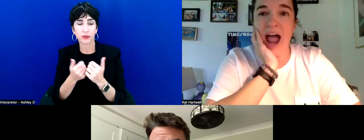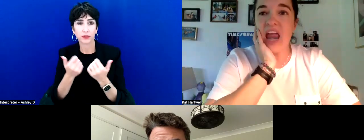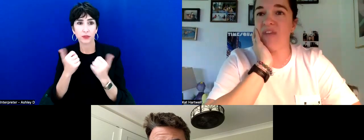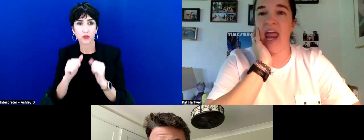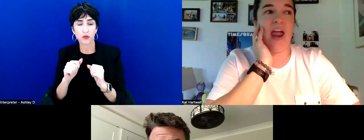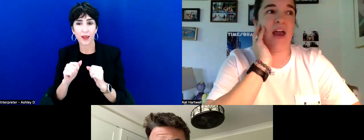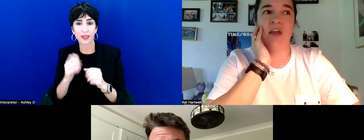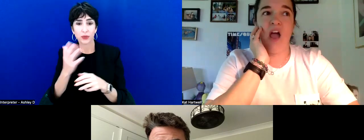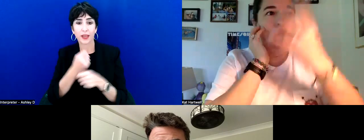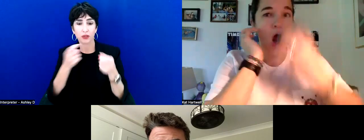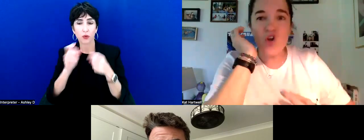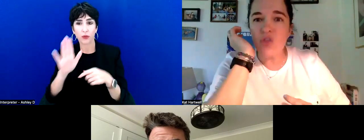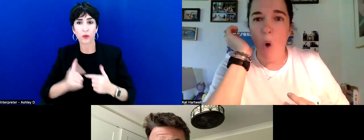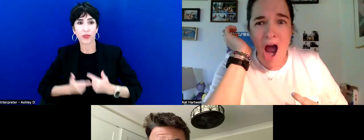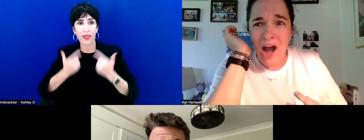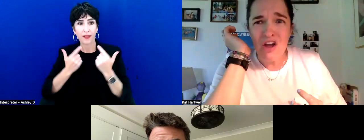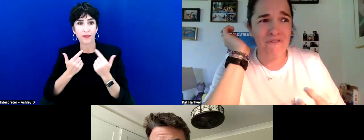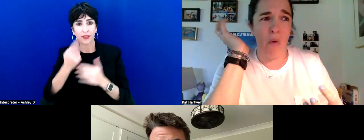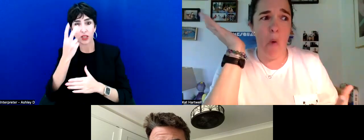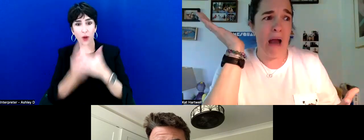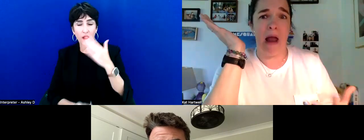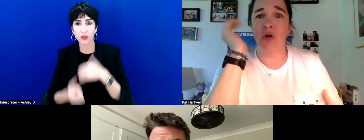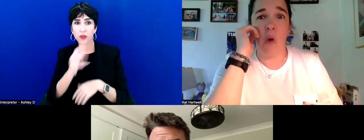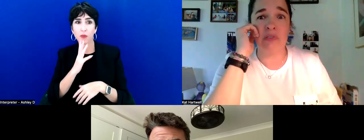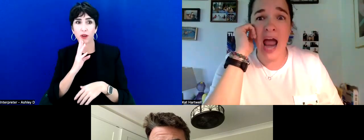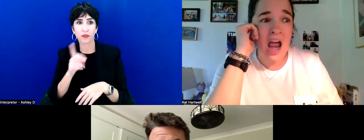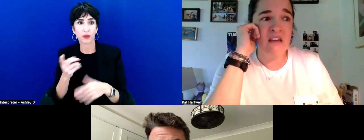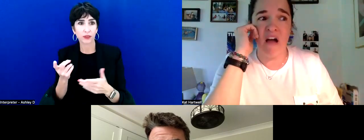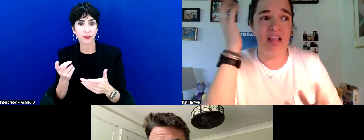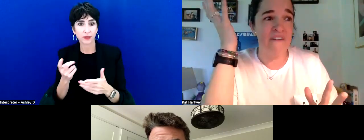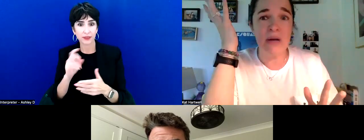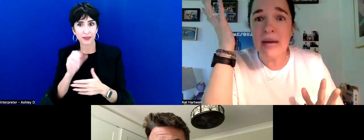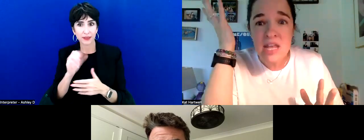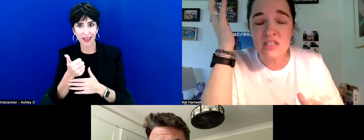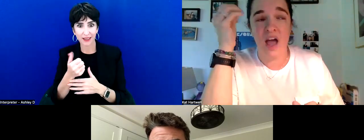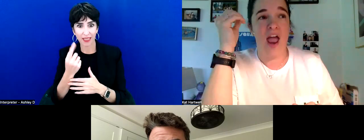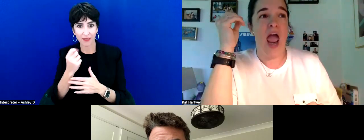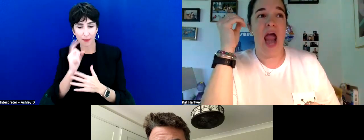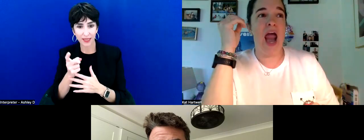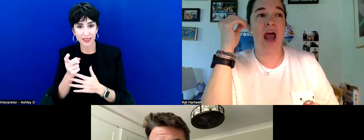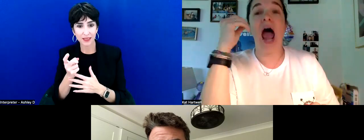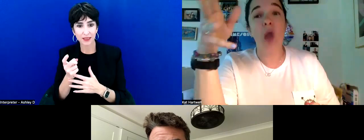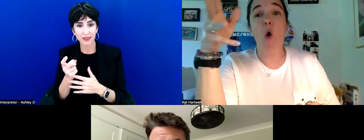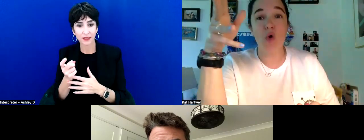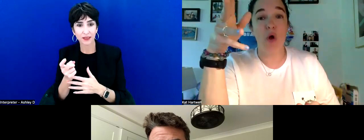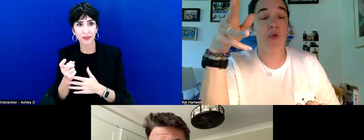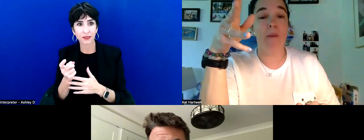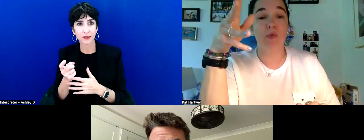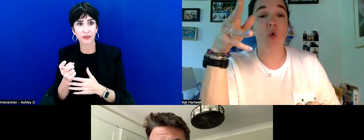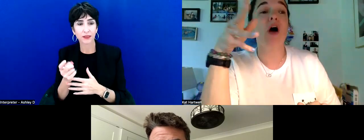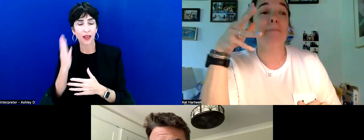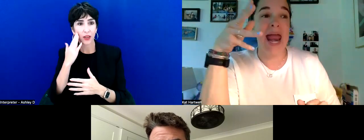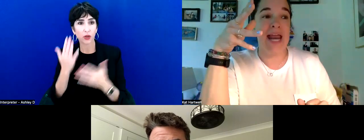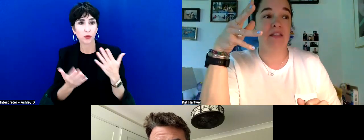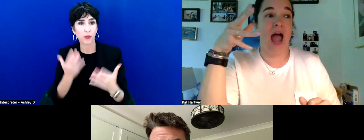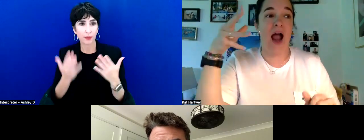of your life and under the water for what, I don't know, 10, 11 minutes. And I know